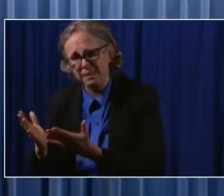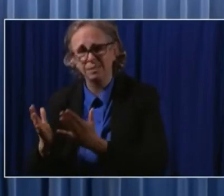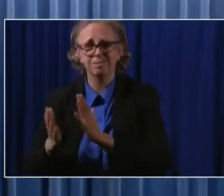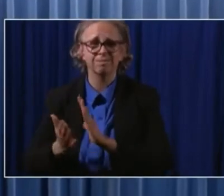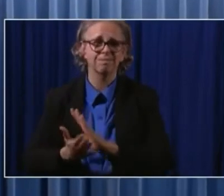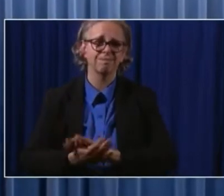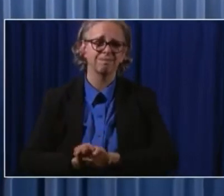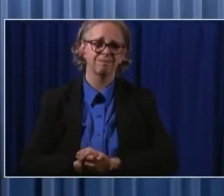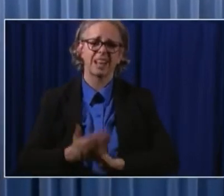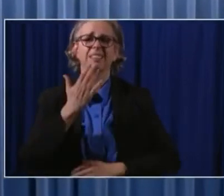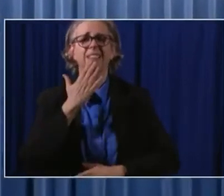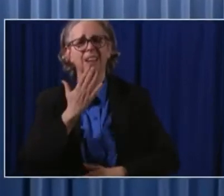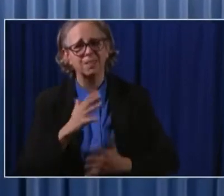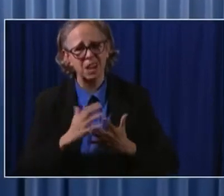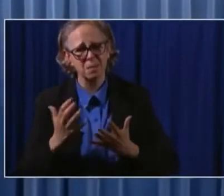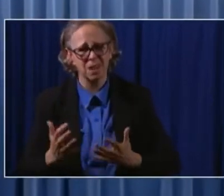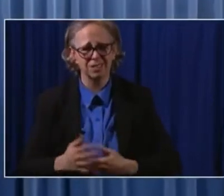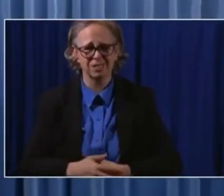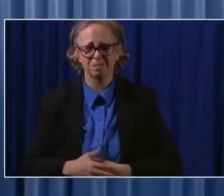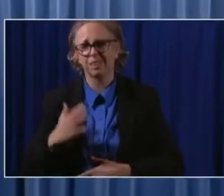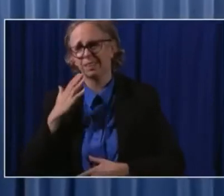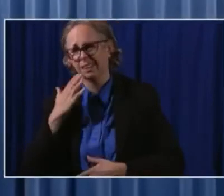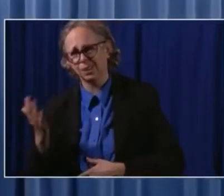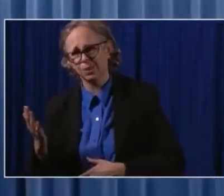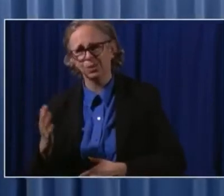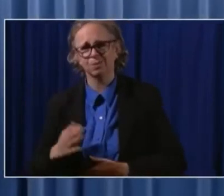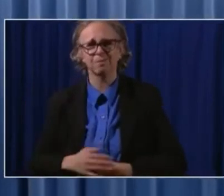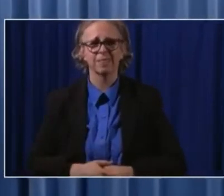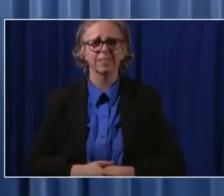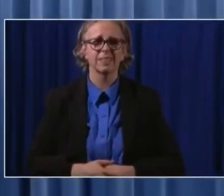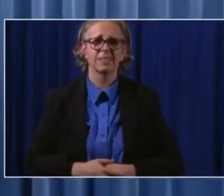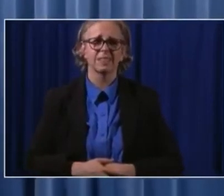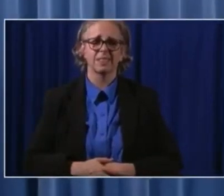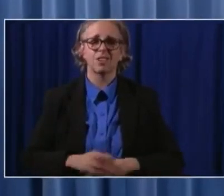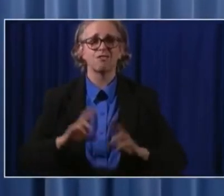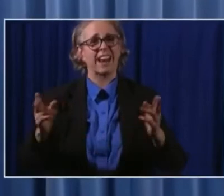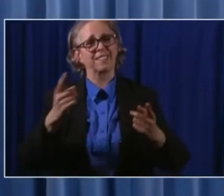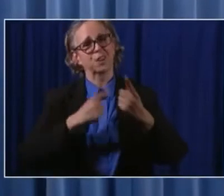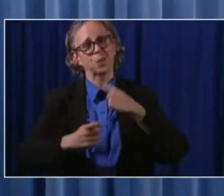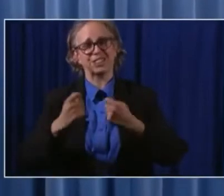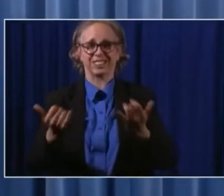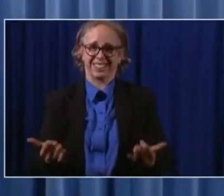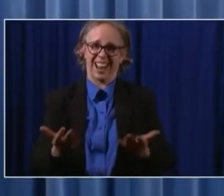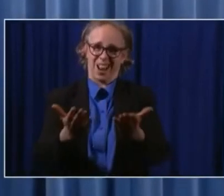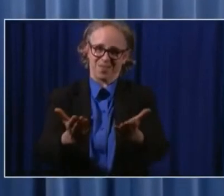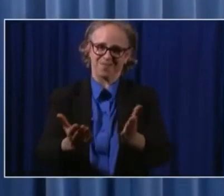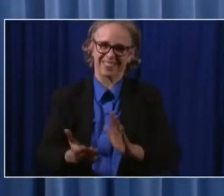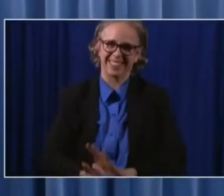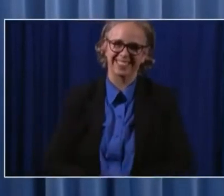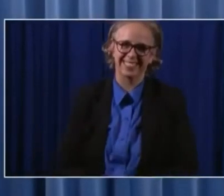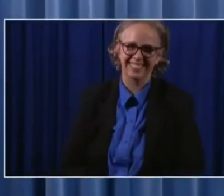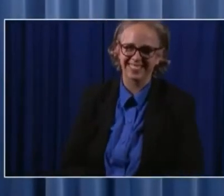you very much. Thank you very, very much. We are ready for questions.